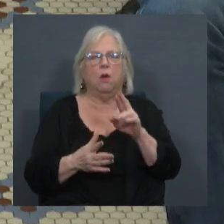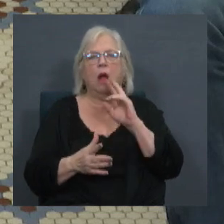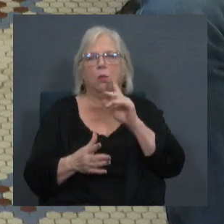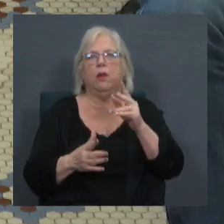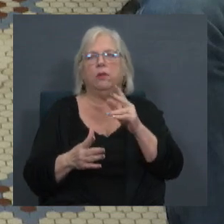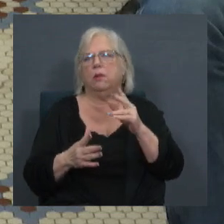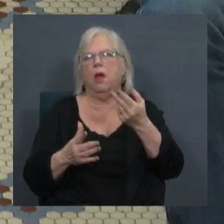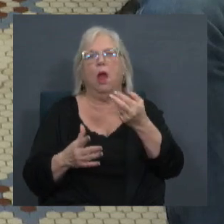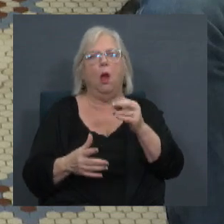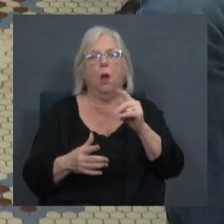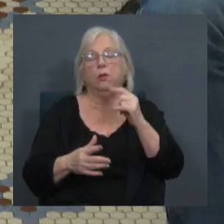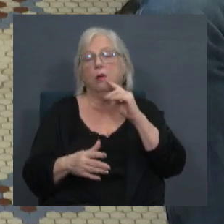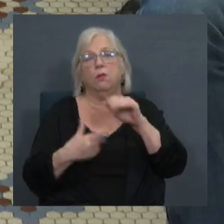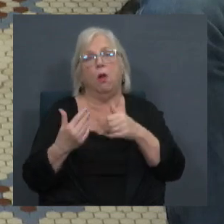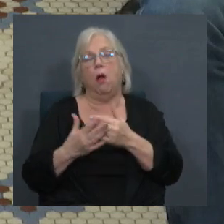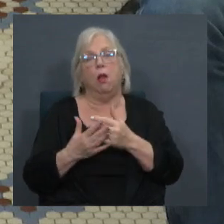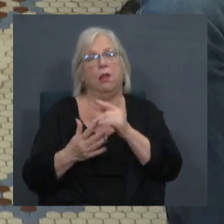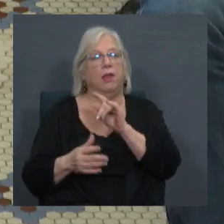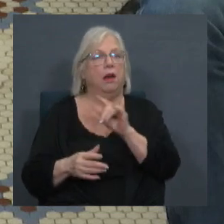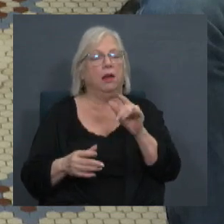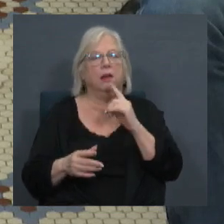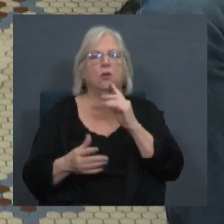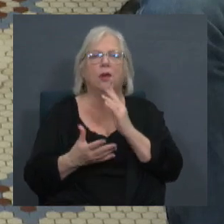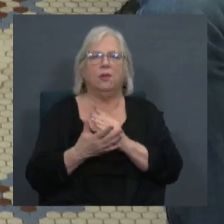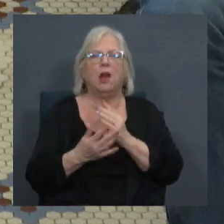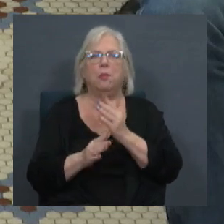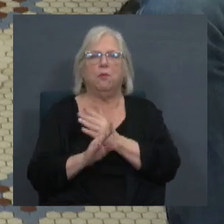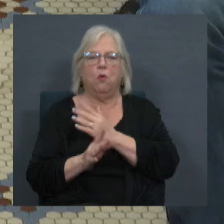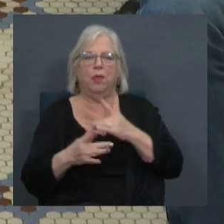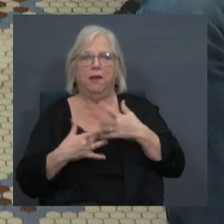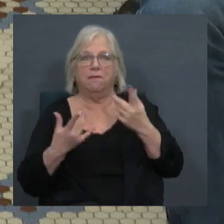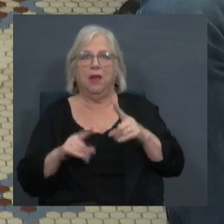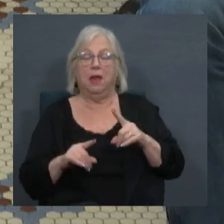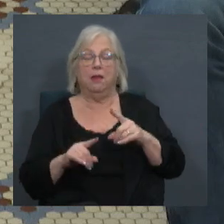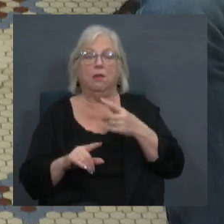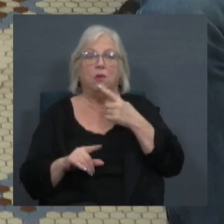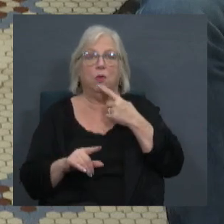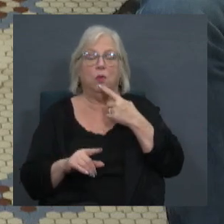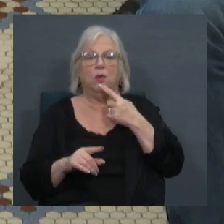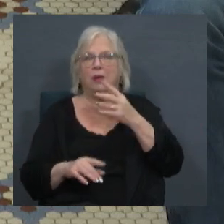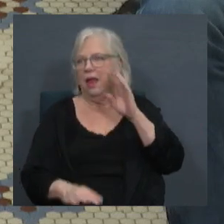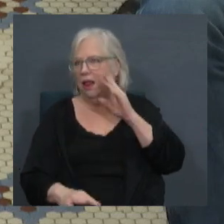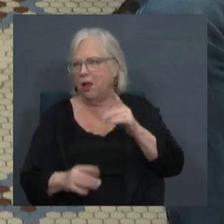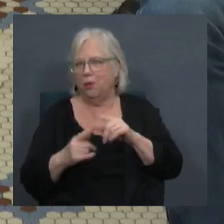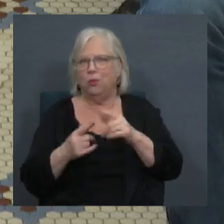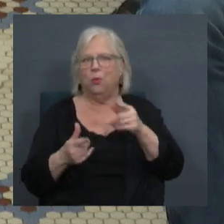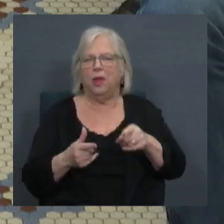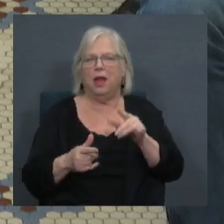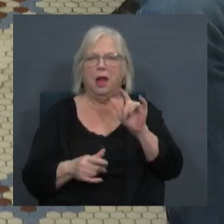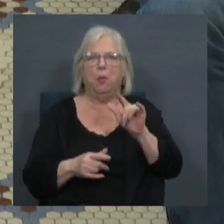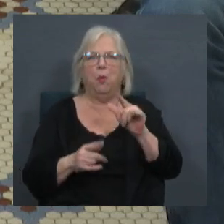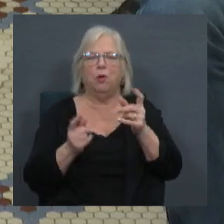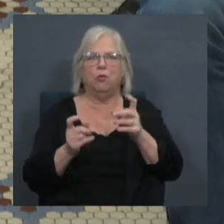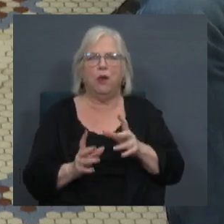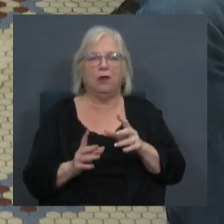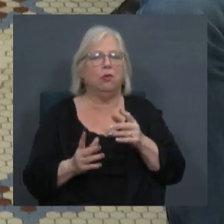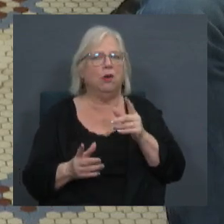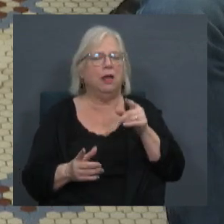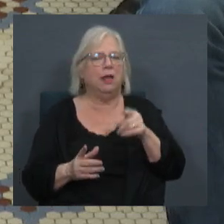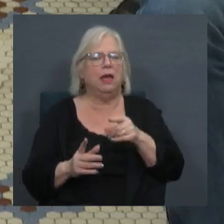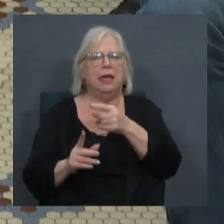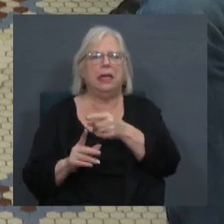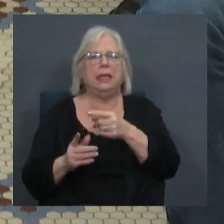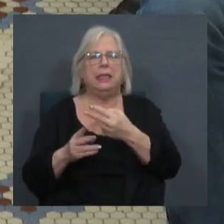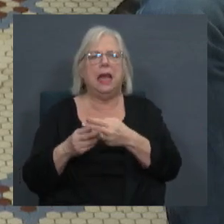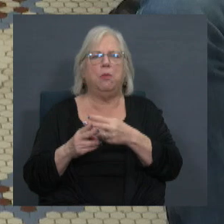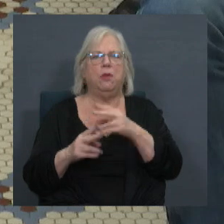and stopped in the evening before the event to say hello to the airport director that I had not met before. And that airport director was a gentleman by the